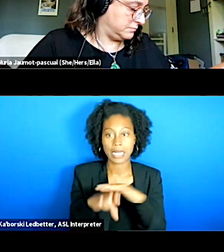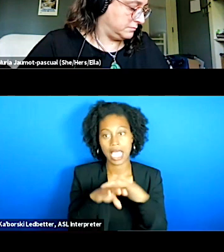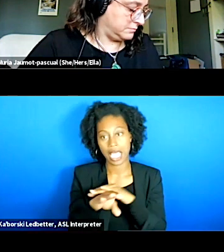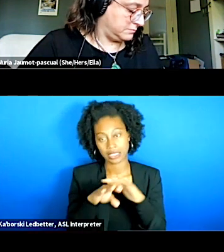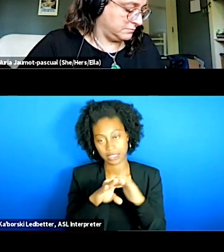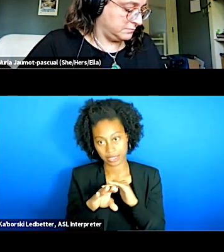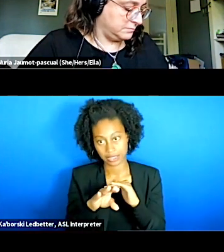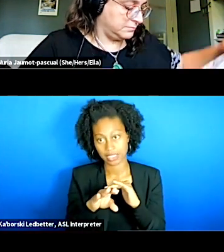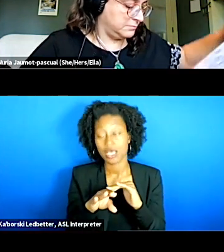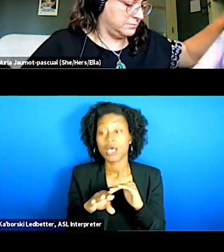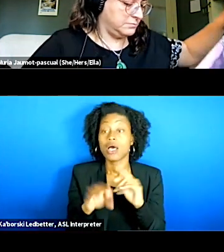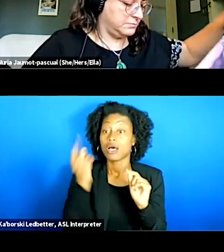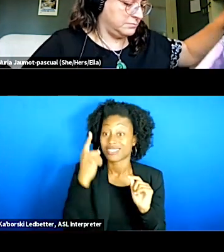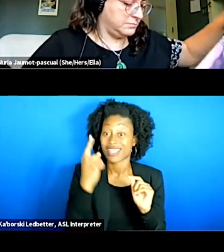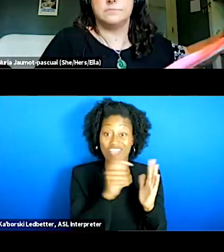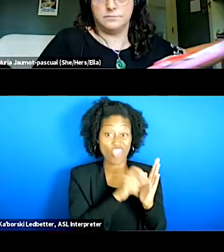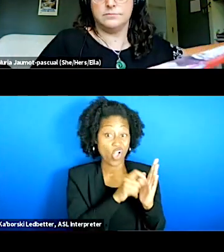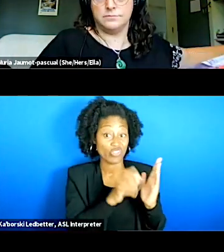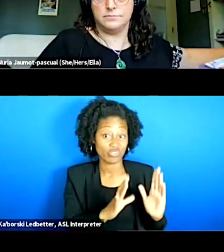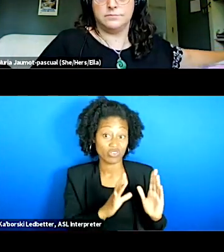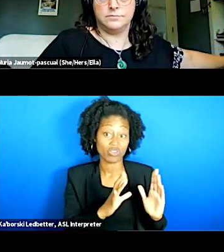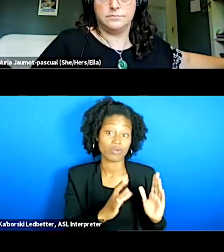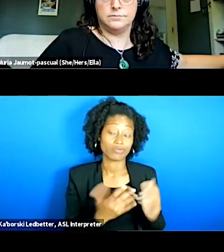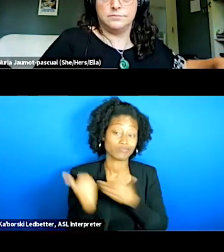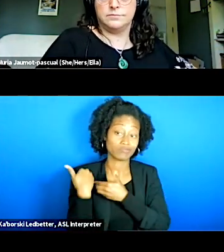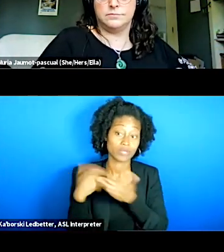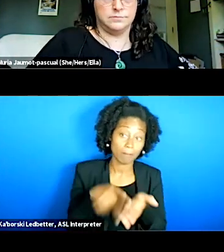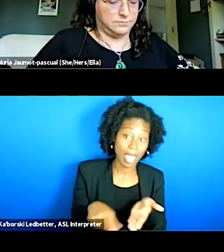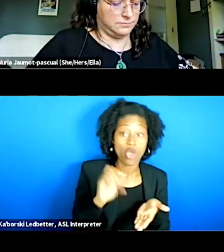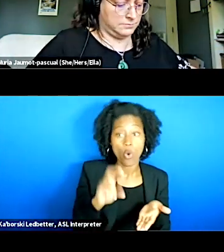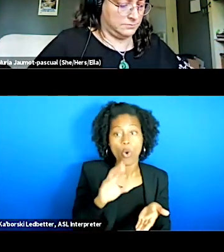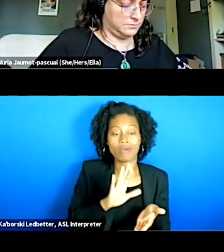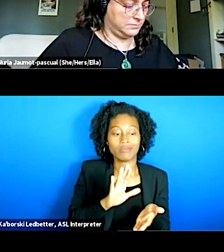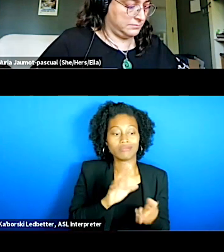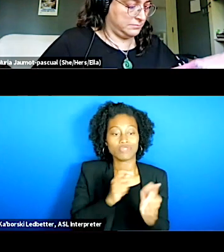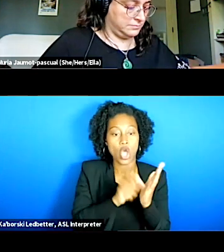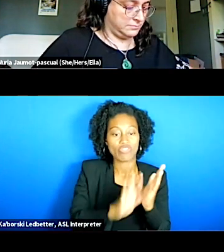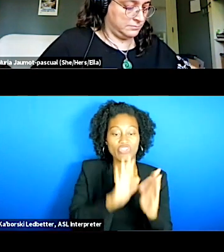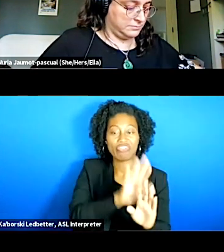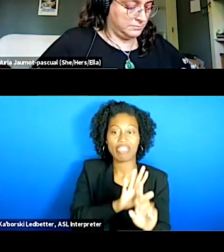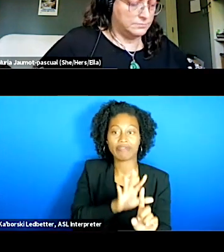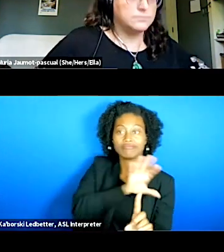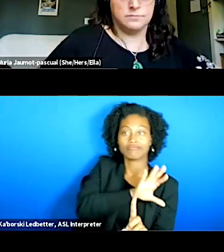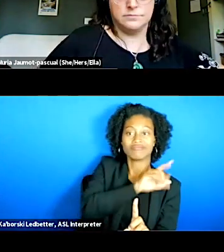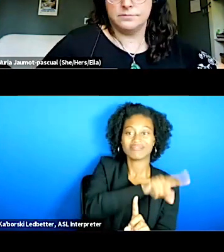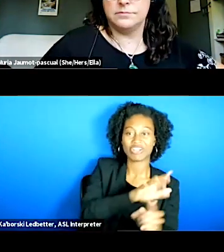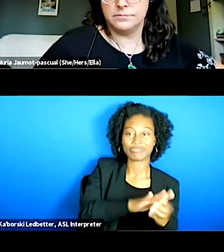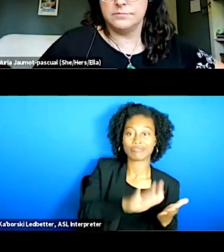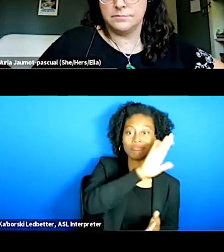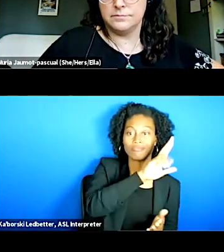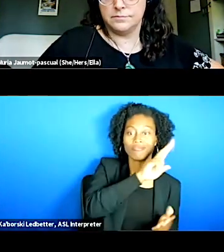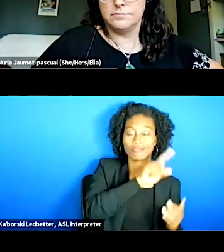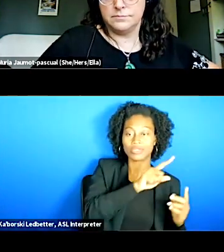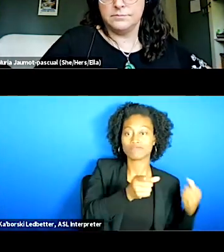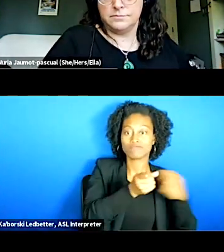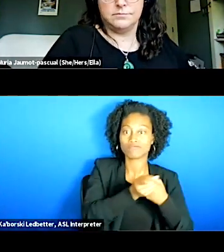the authors have to pay for it or their institutions have to pay for it, but that is an option that's given, and that's an option we have taken in our last 2